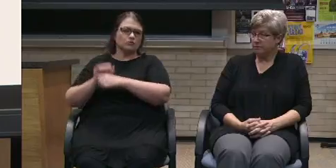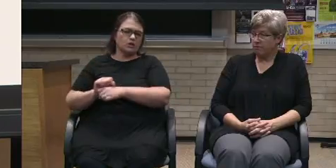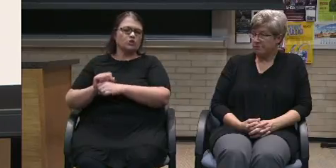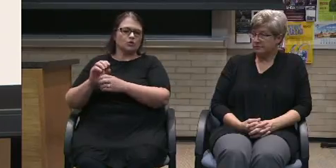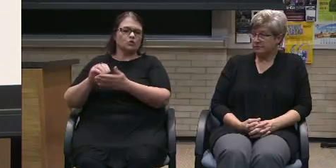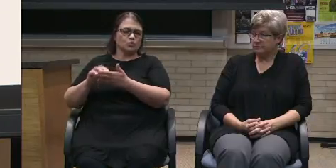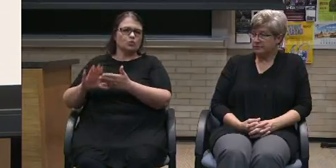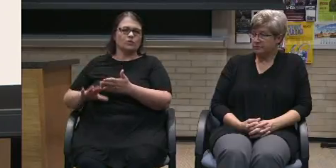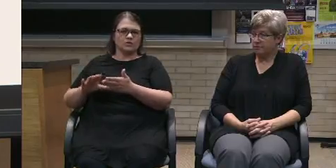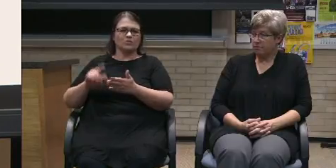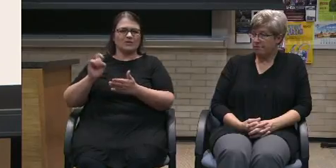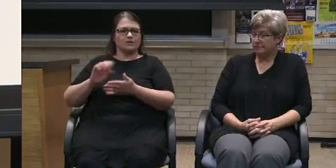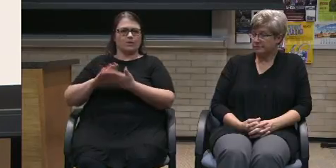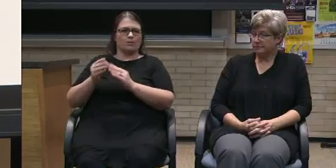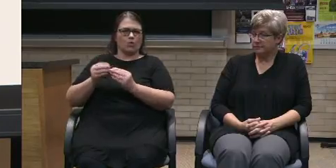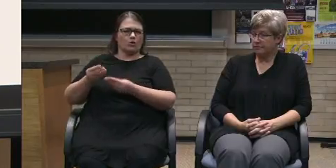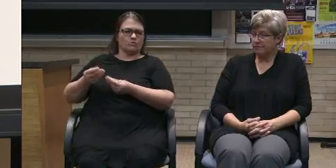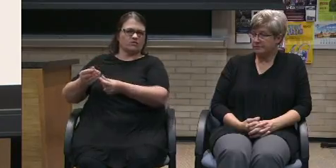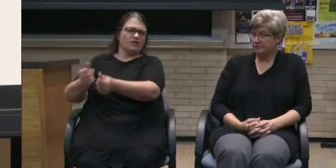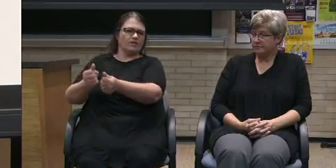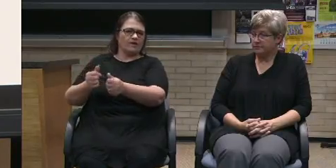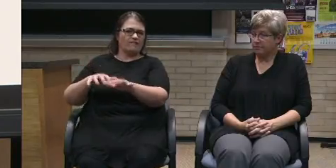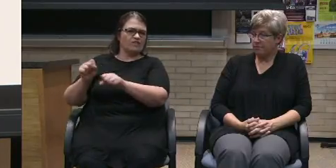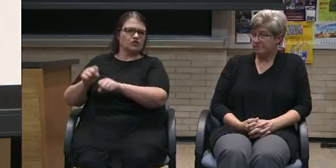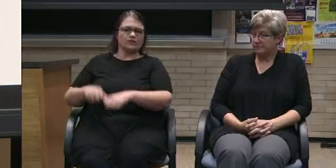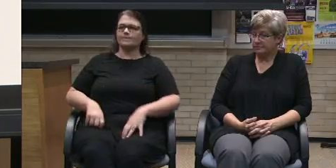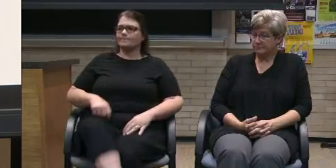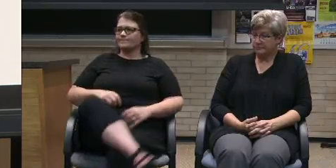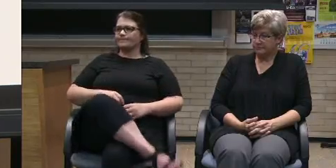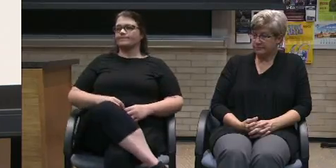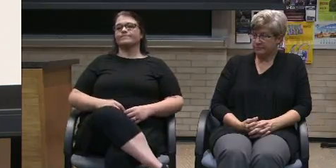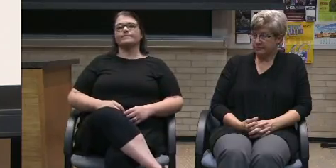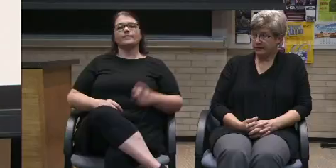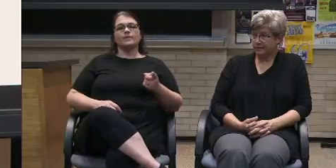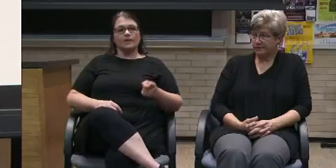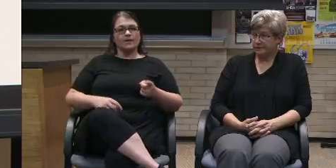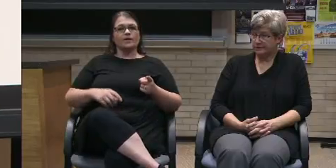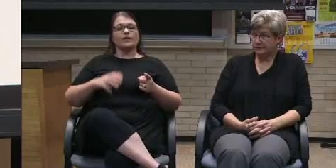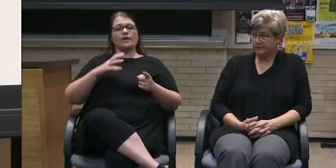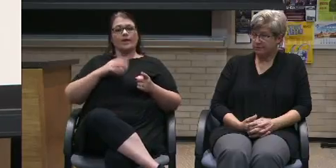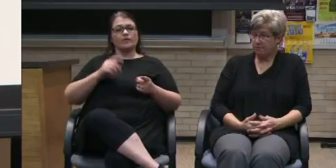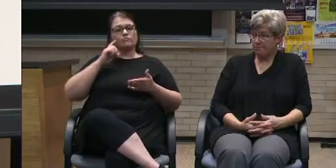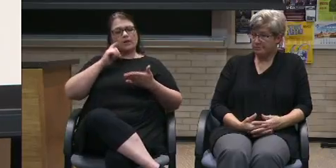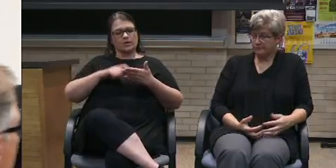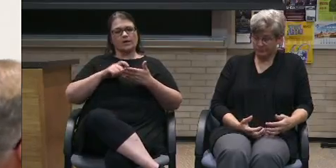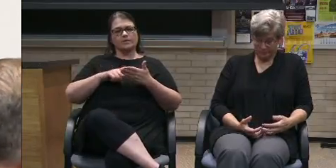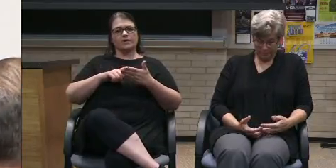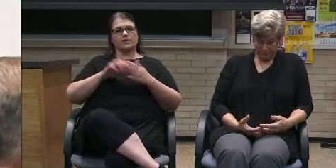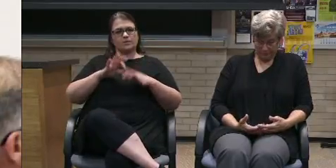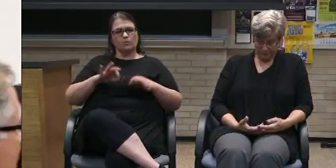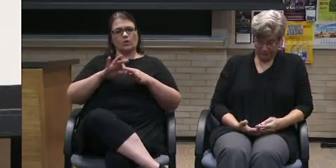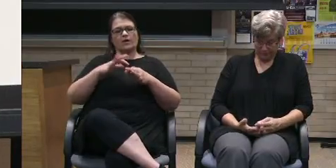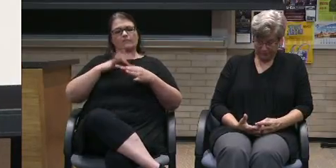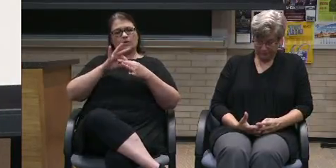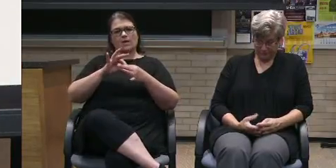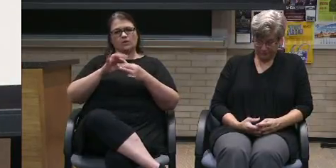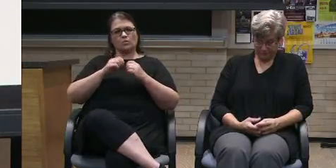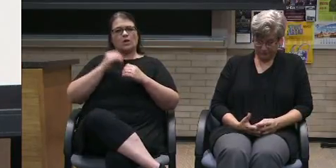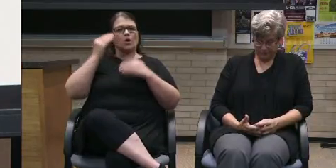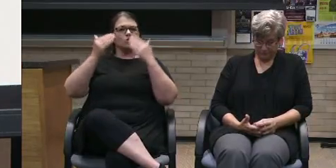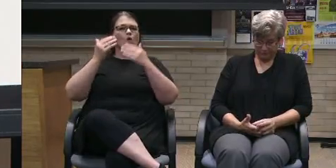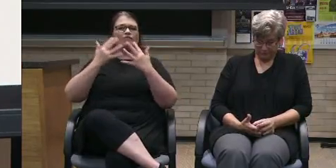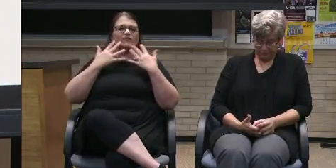at it. Advisement and mentoring is going to be, again, a little different relationship with an adult student. Student-friendly business